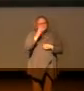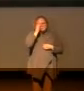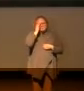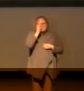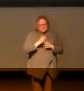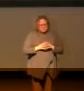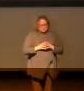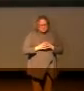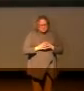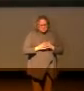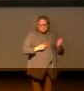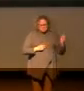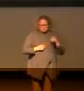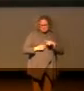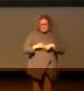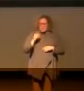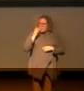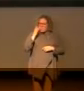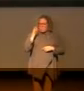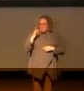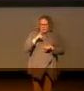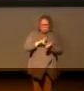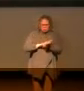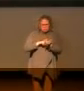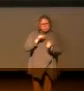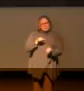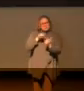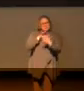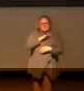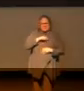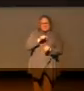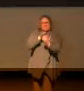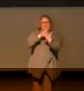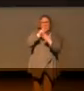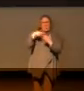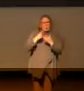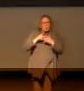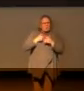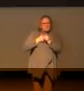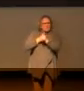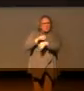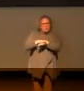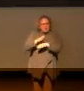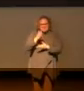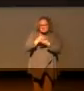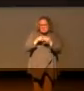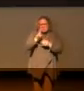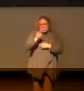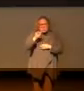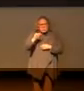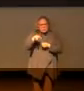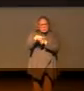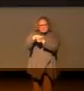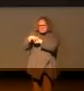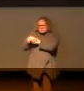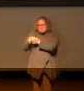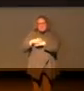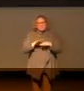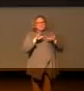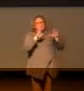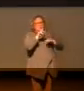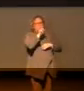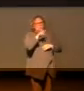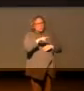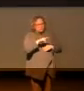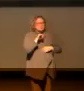And why is the nursing staff model only implemented on some units? So that's a great question, and one that we're talking about, actually.